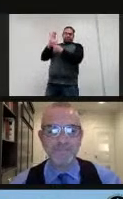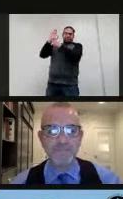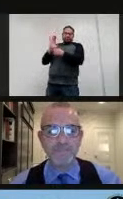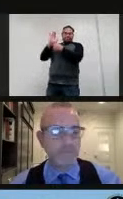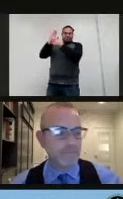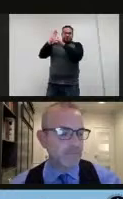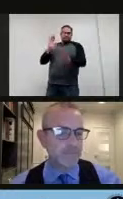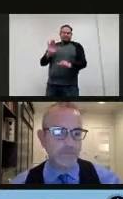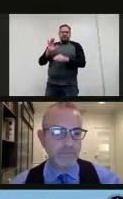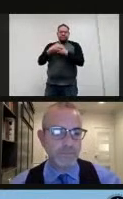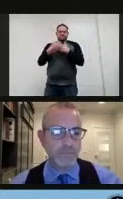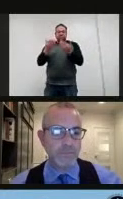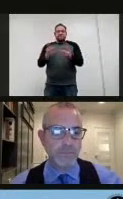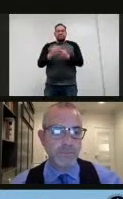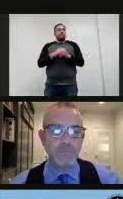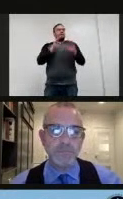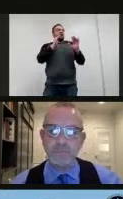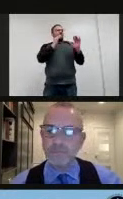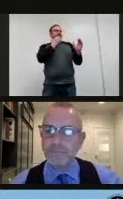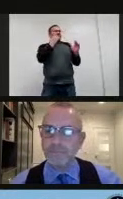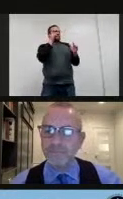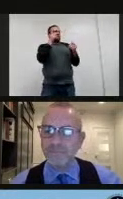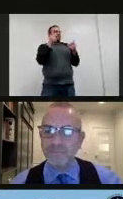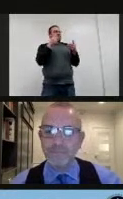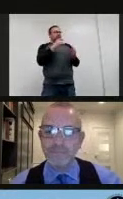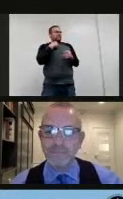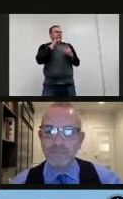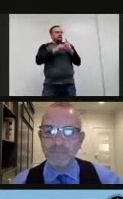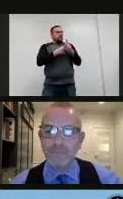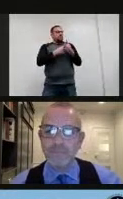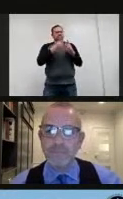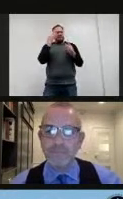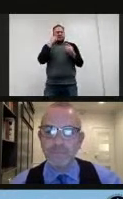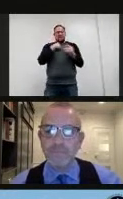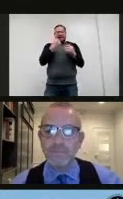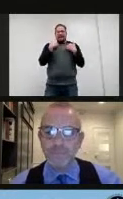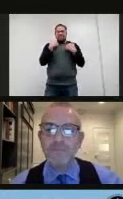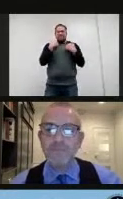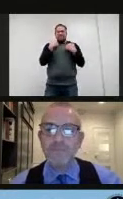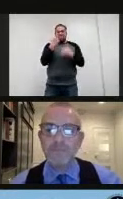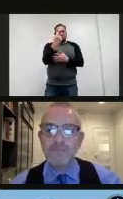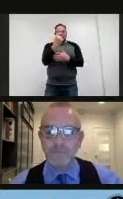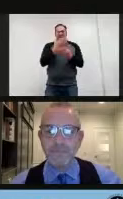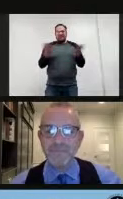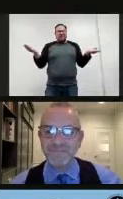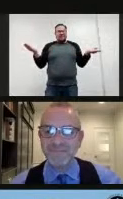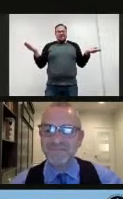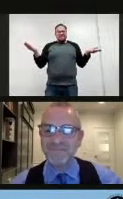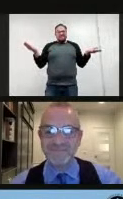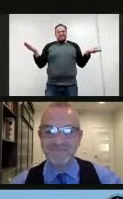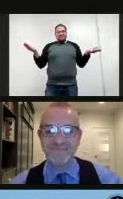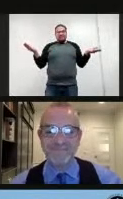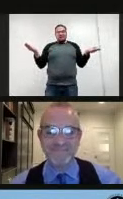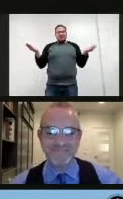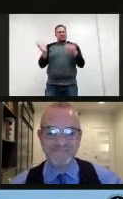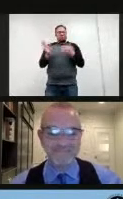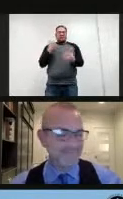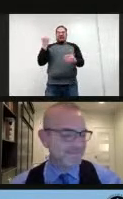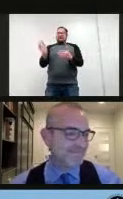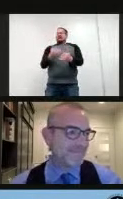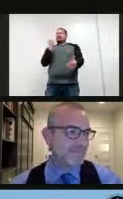ahead. Thank you for letting me start because I only have one thing and then I'll easy after